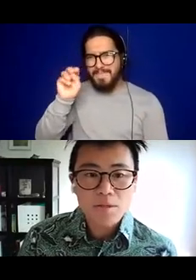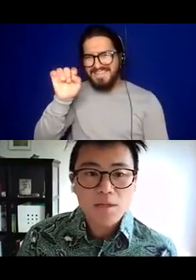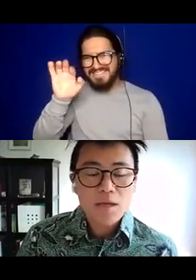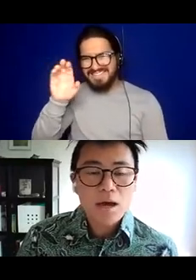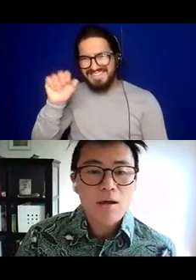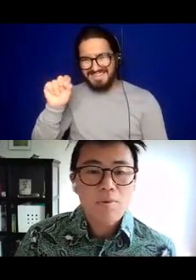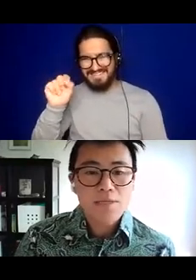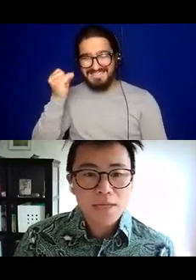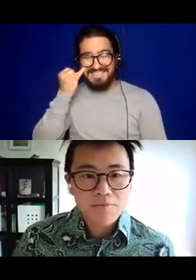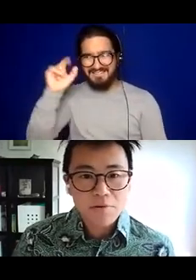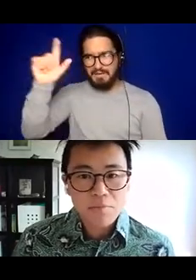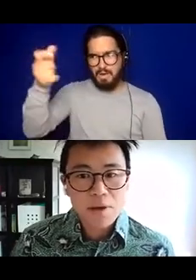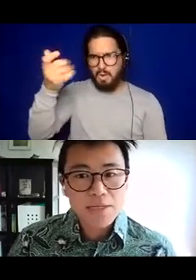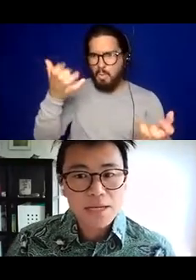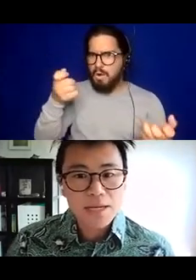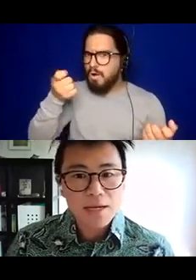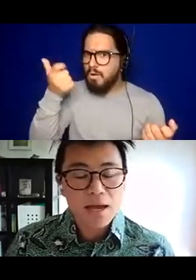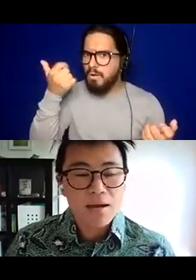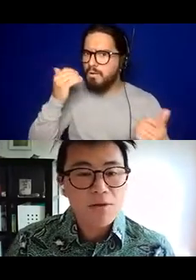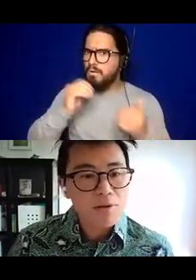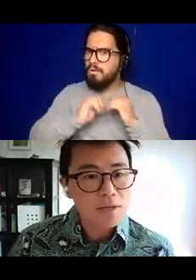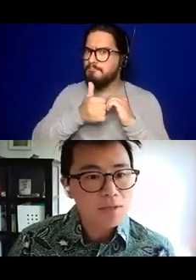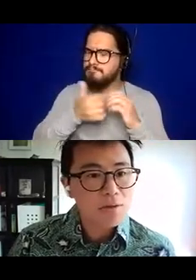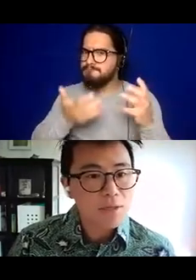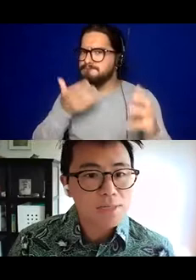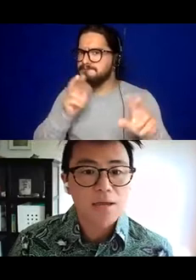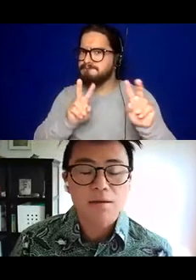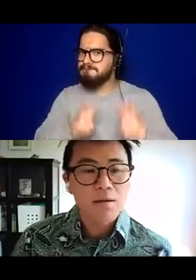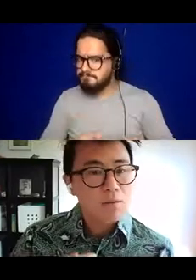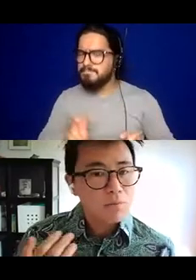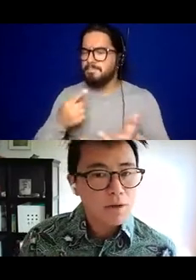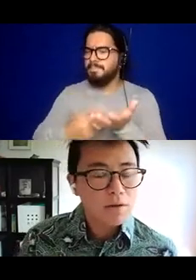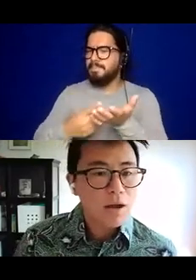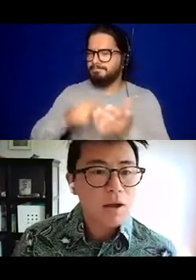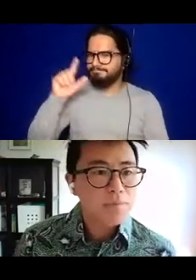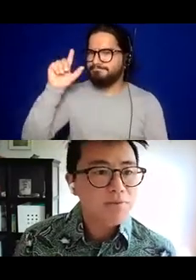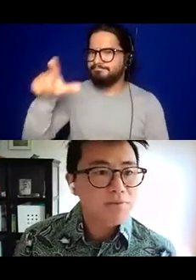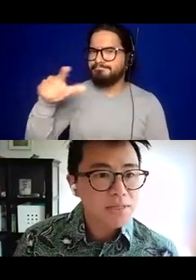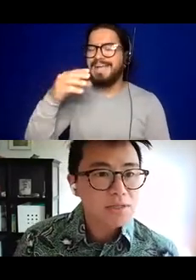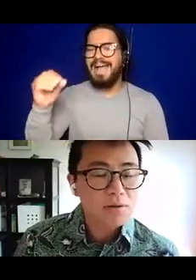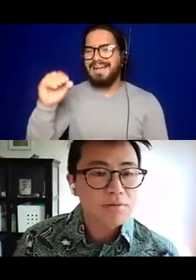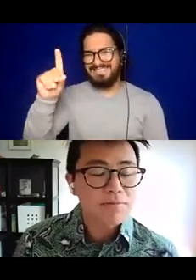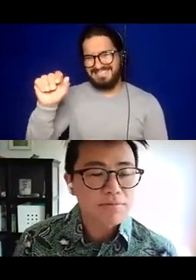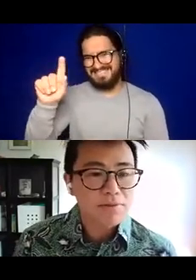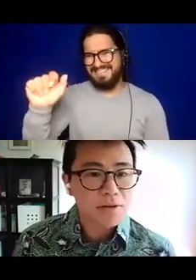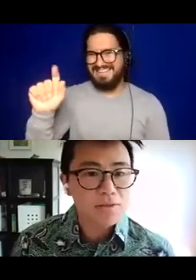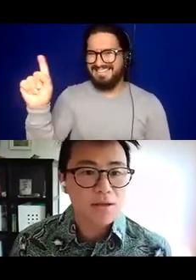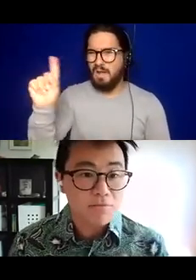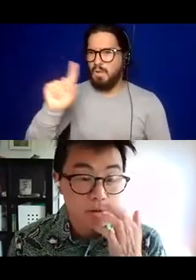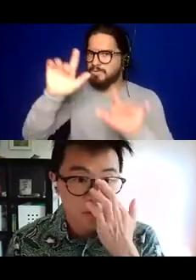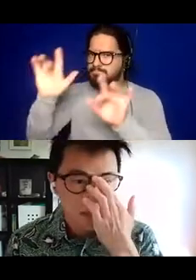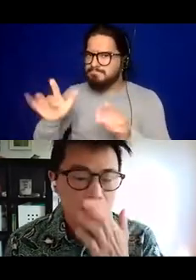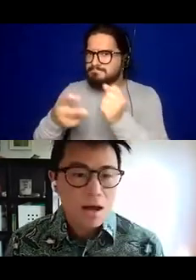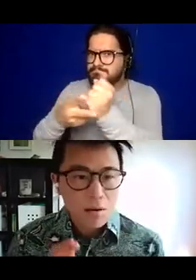to. And the same for metadata and other hidden storage, like where your devices store videos